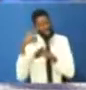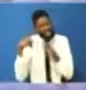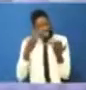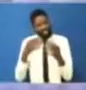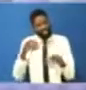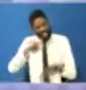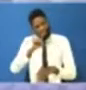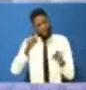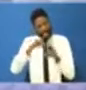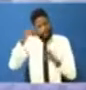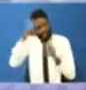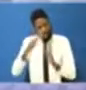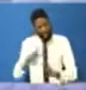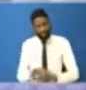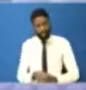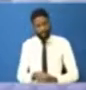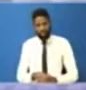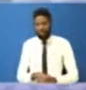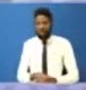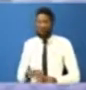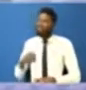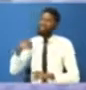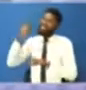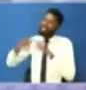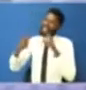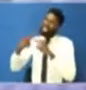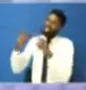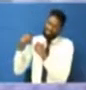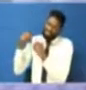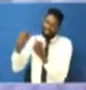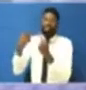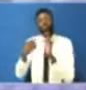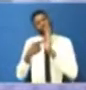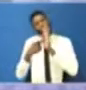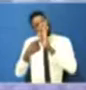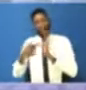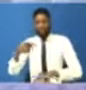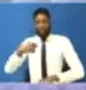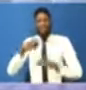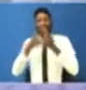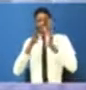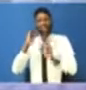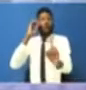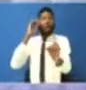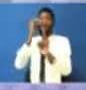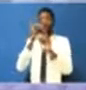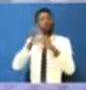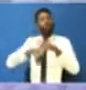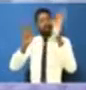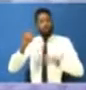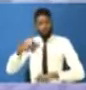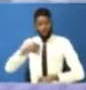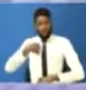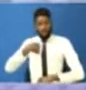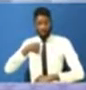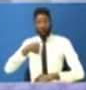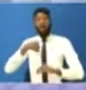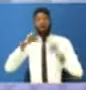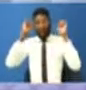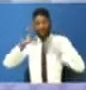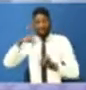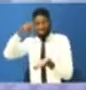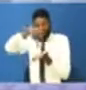I think I've distinguished myself over the years as an objective leader, as a leader who stands his ground, as a leader who stands on